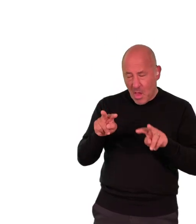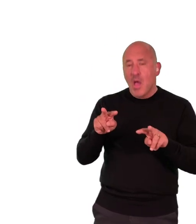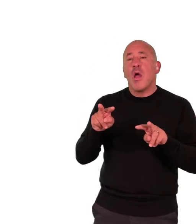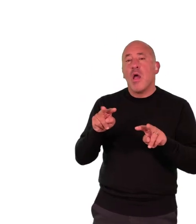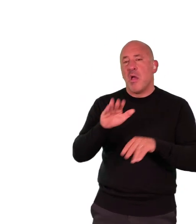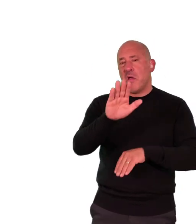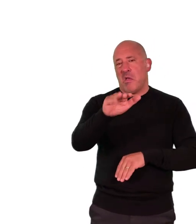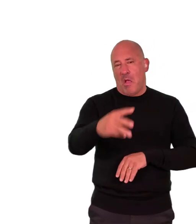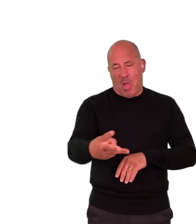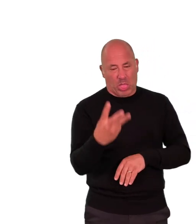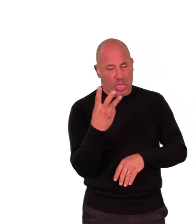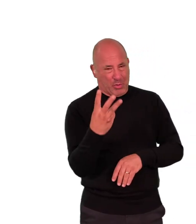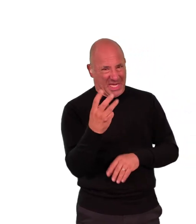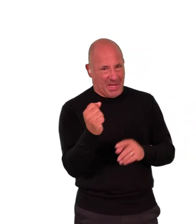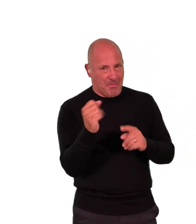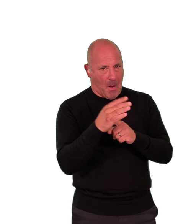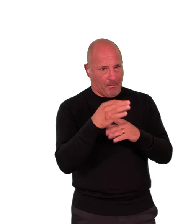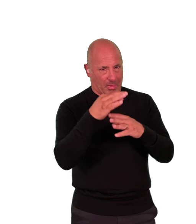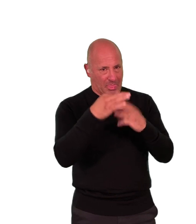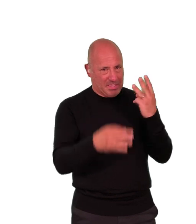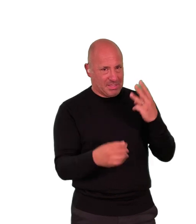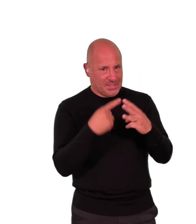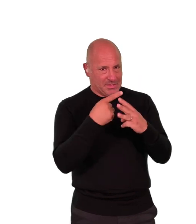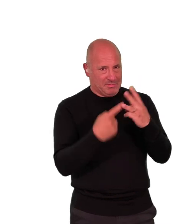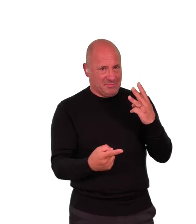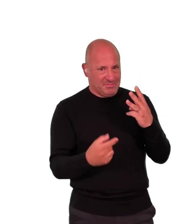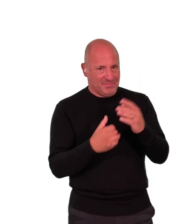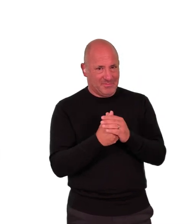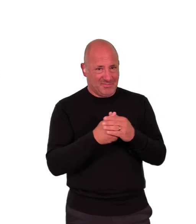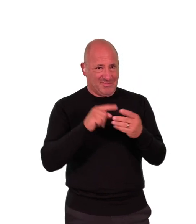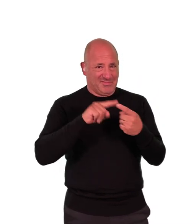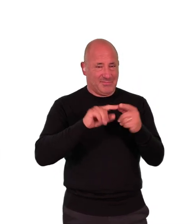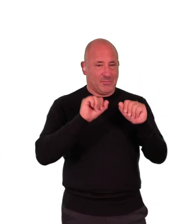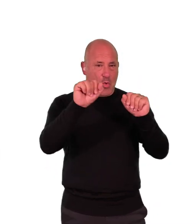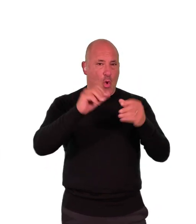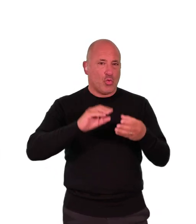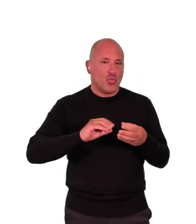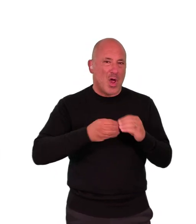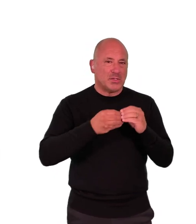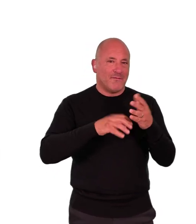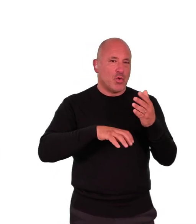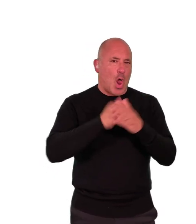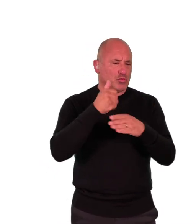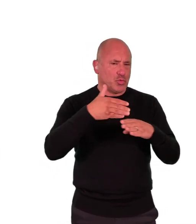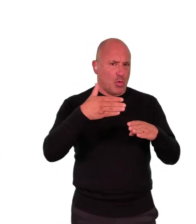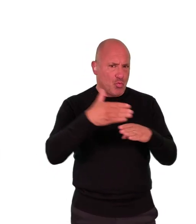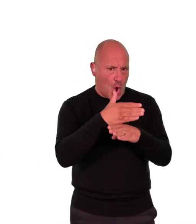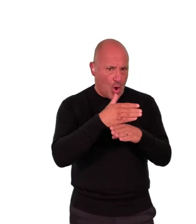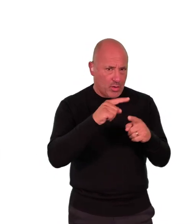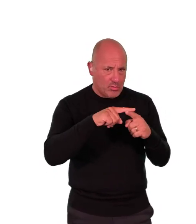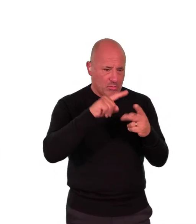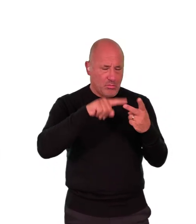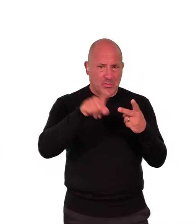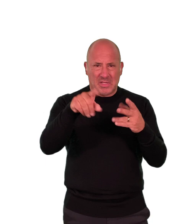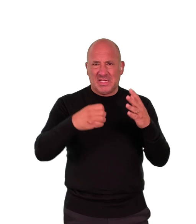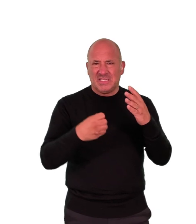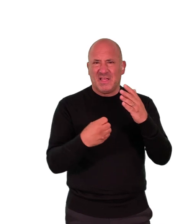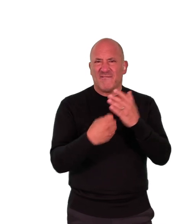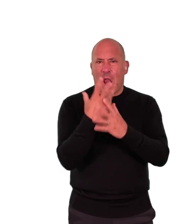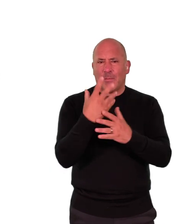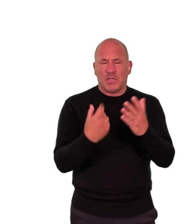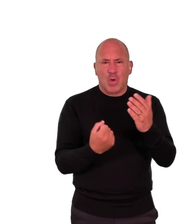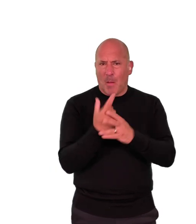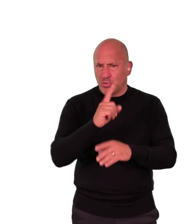creative or cultural practice, your development opportunity, and your future. We break down these questions in more detail in our top tips